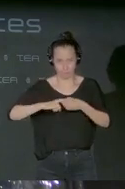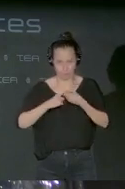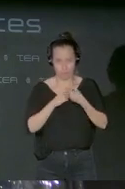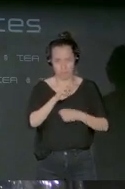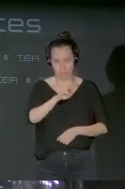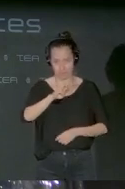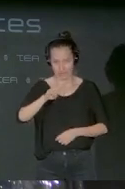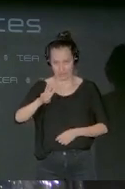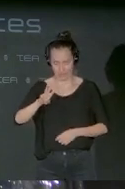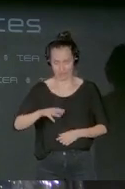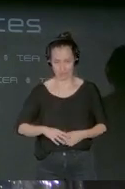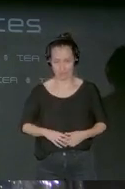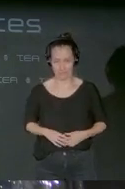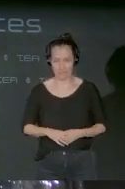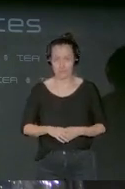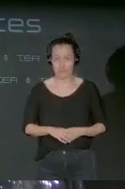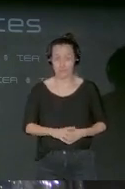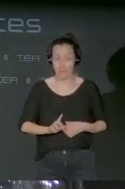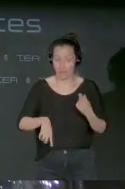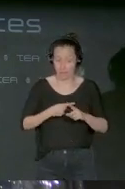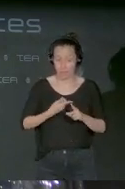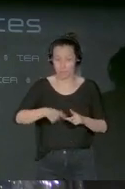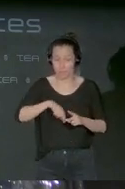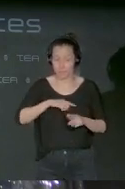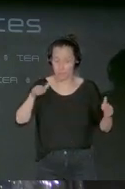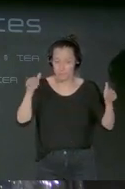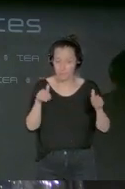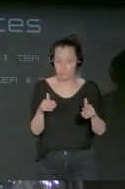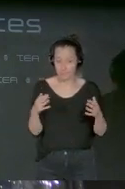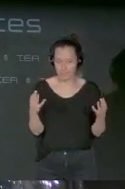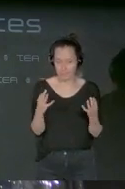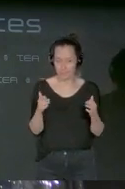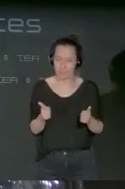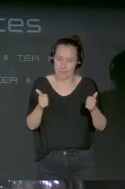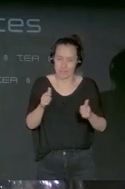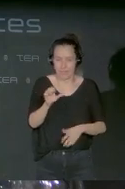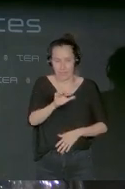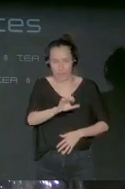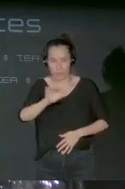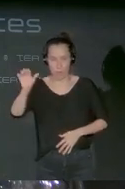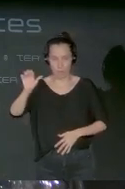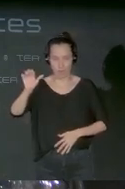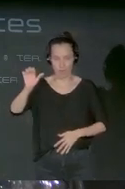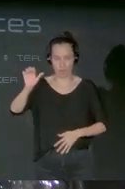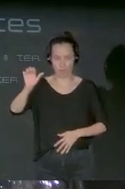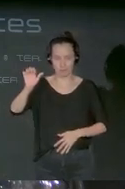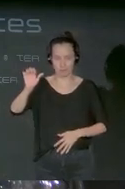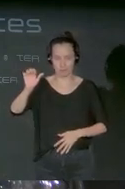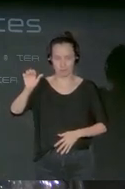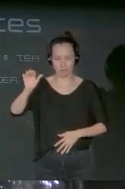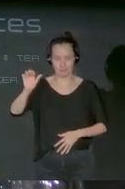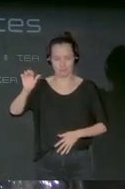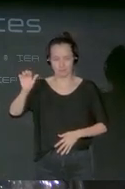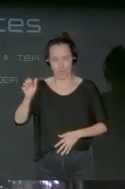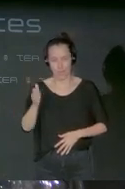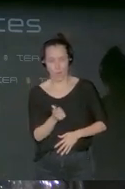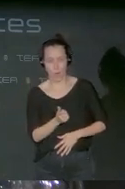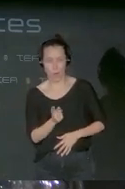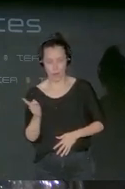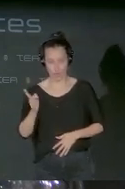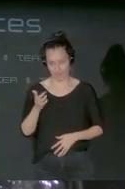Europe, because of all the recent development with the game dev exodus from Belarus and Russia, as well